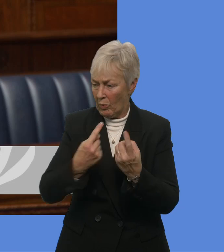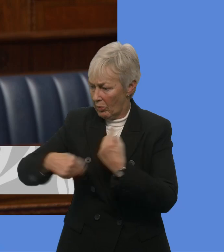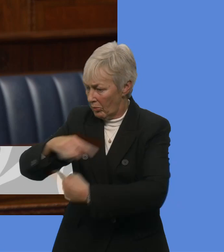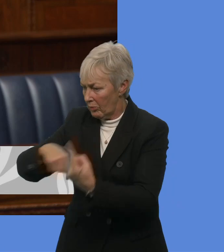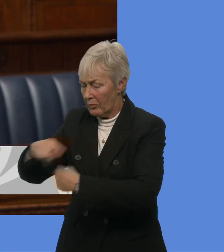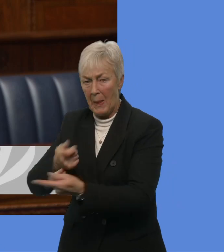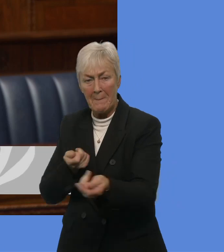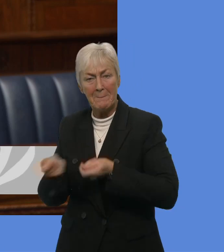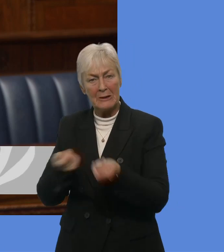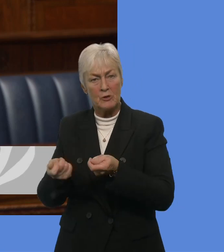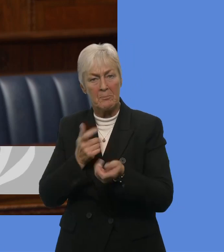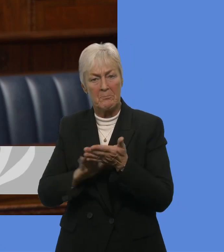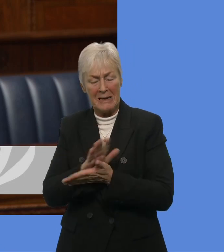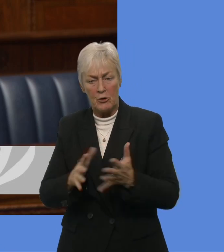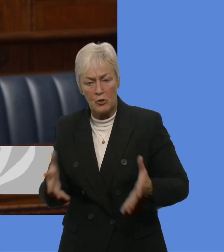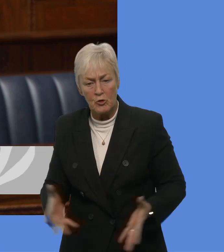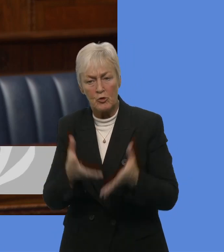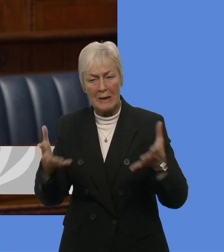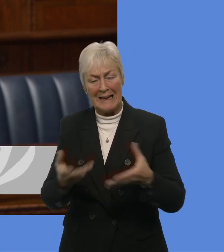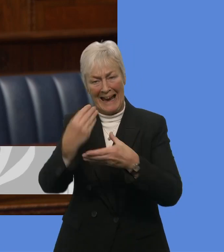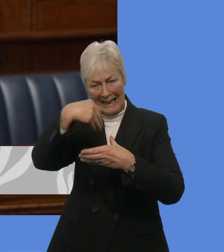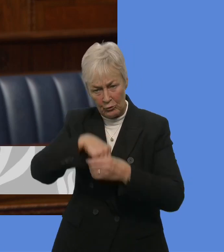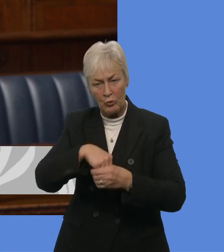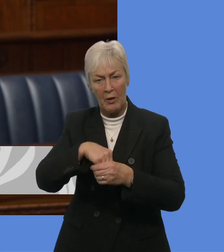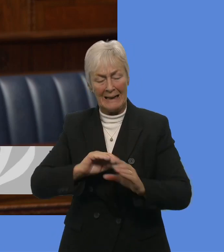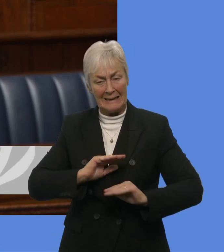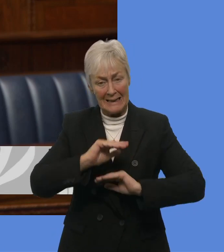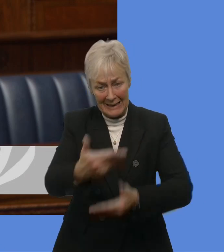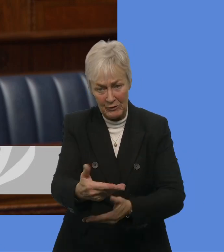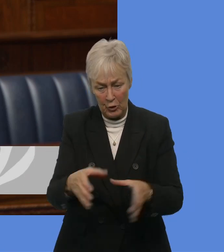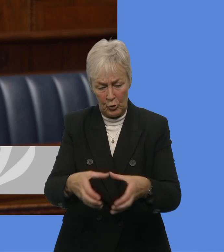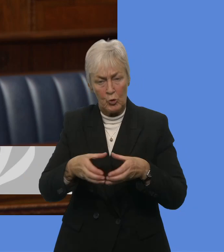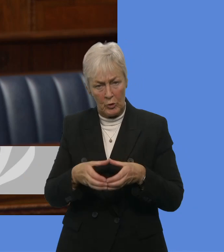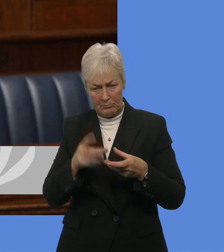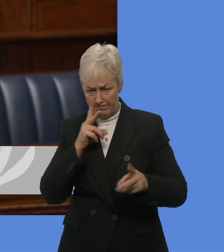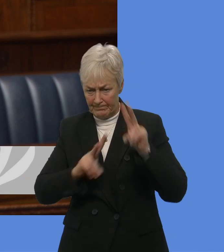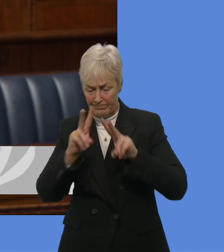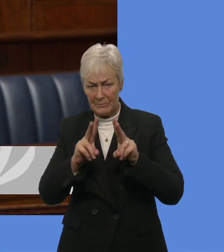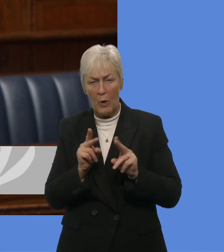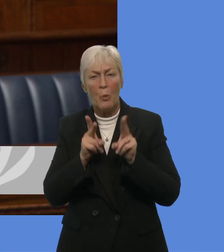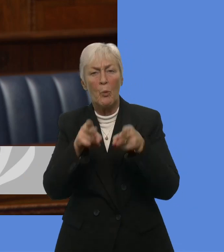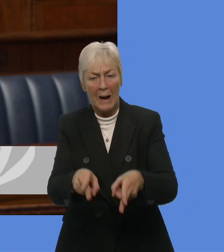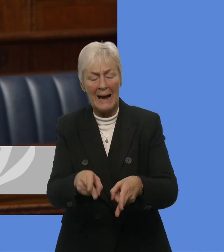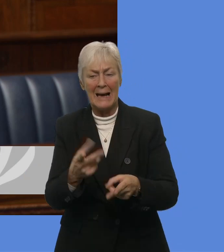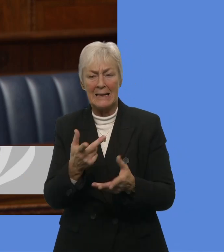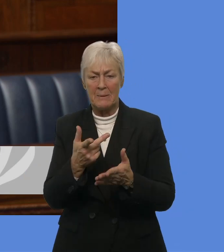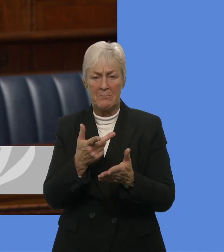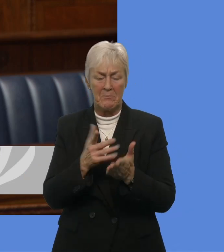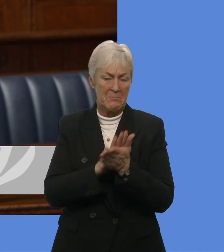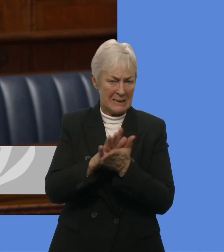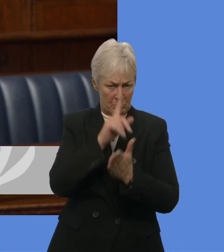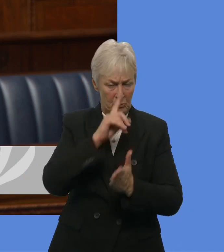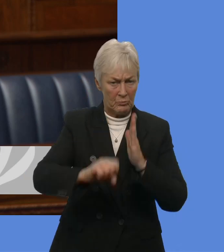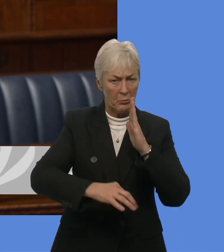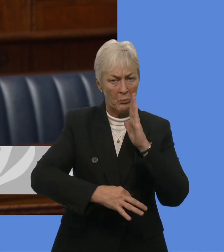And indeed, we are creating that internal delivery unit approach, an approach which has been proven to have worked elsewhere,